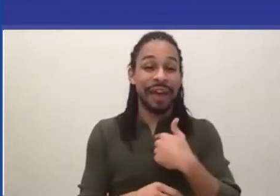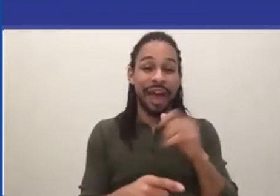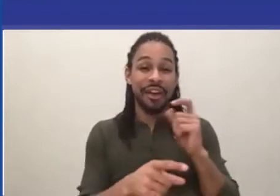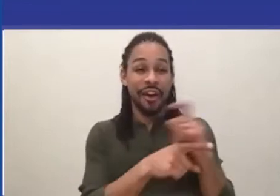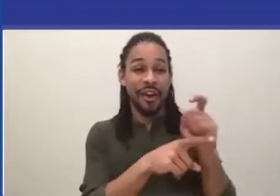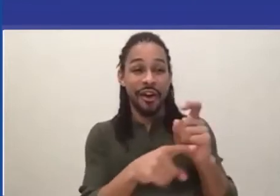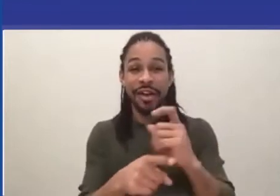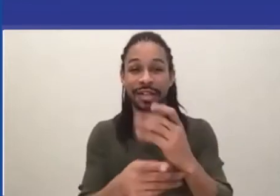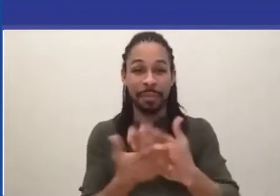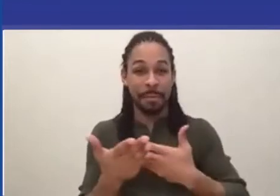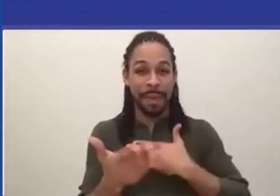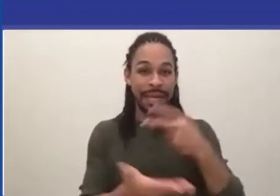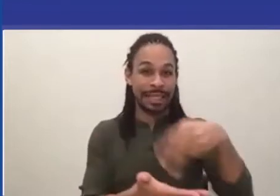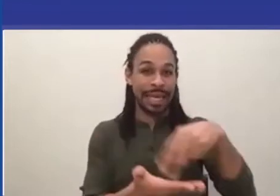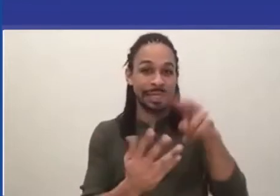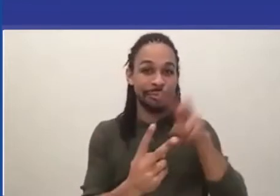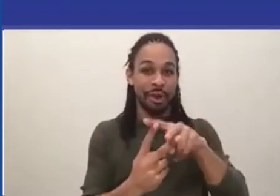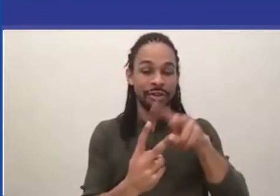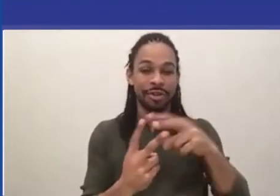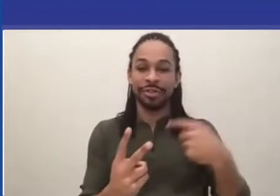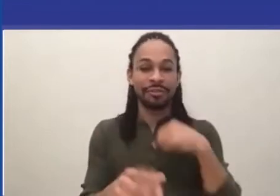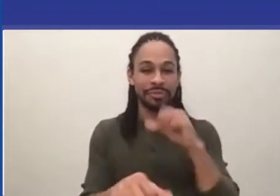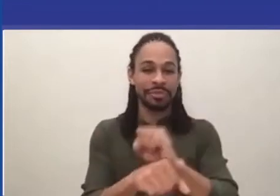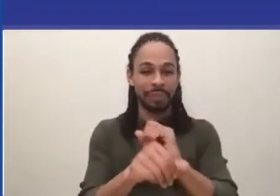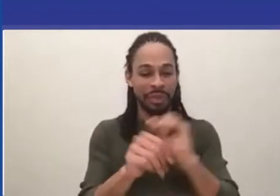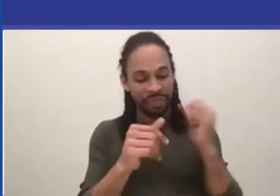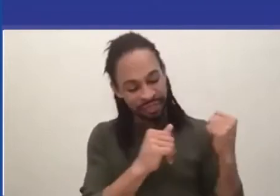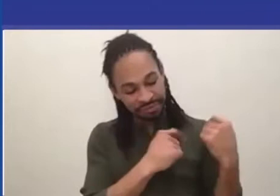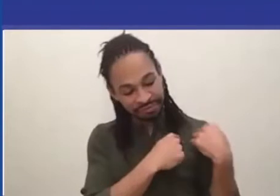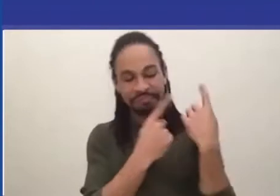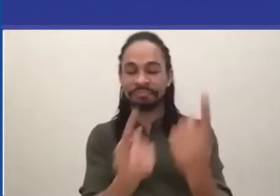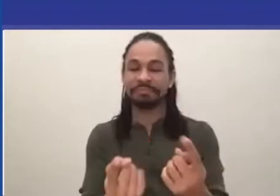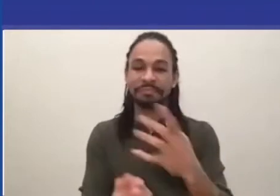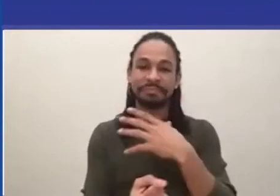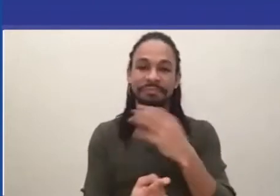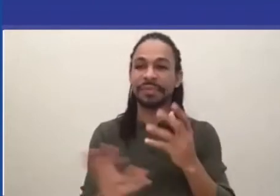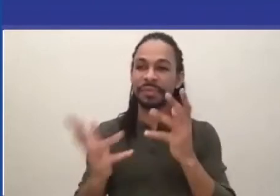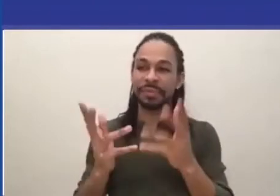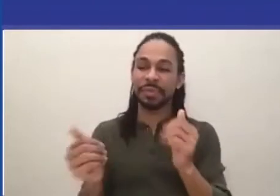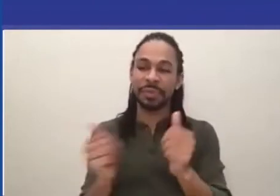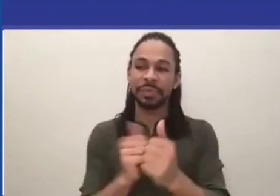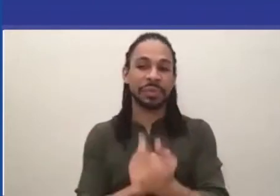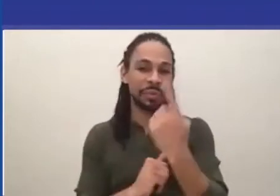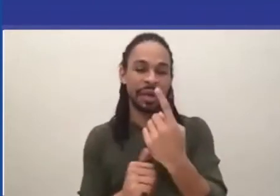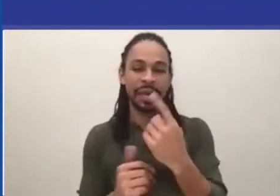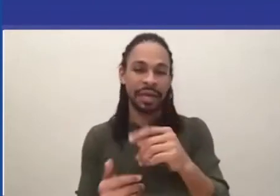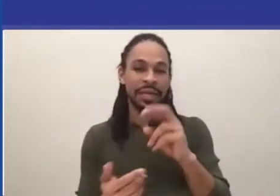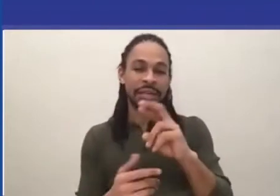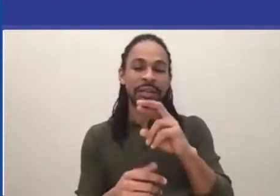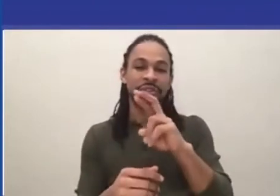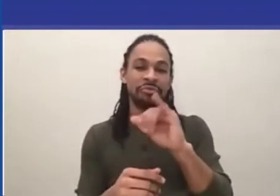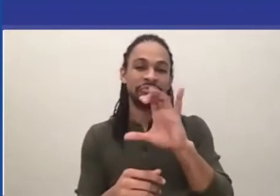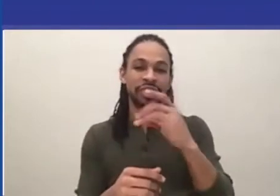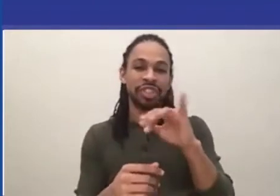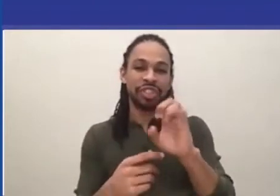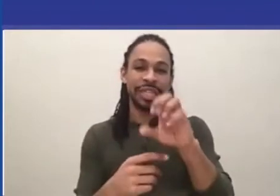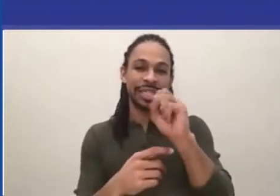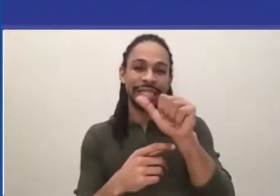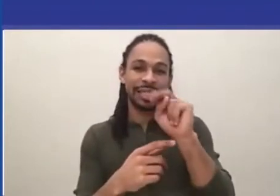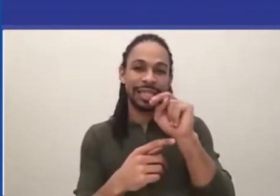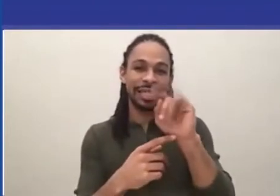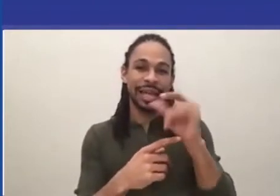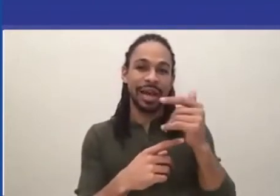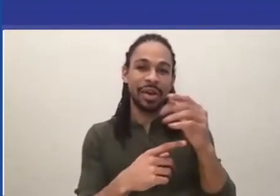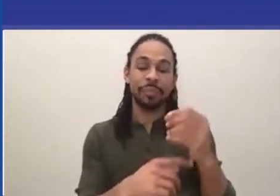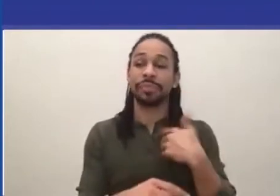over the years. And I was just speaking to Richie Breakeasy Santiago yesterday, because I was like, what's going on with dance? I mean, I'm stuck at home with my two kids,